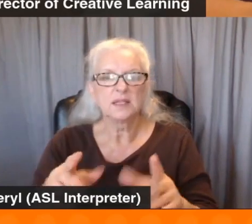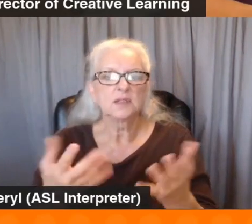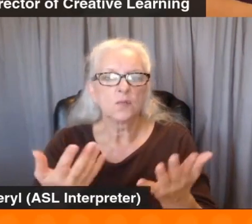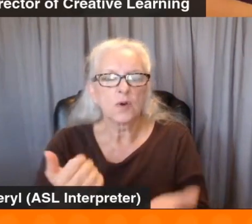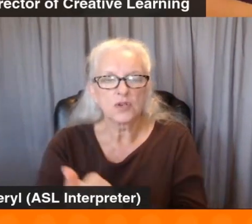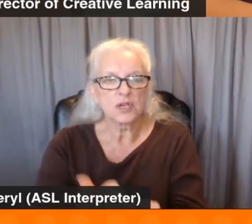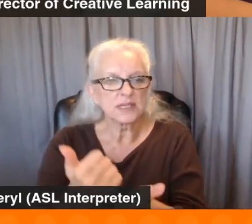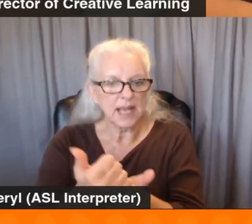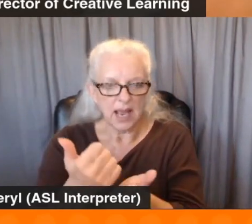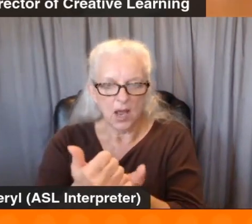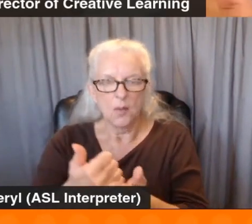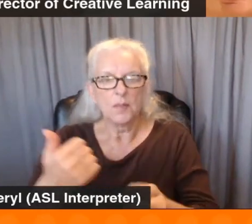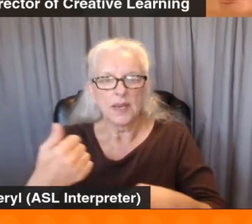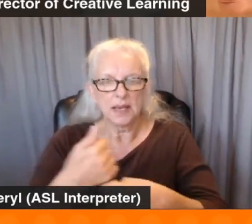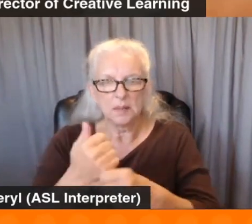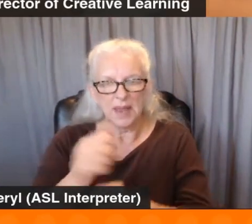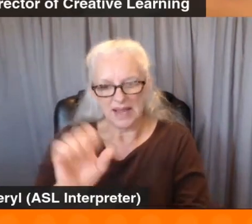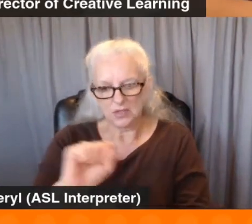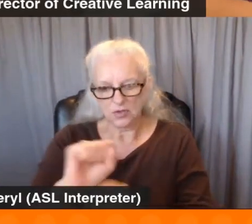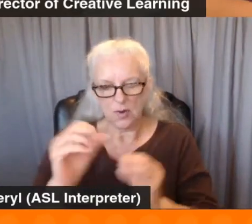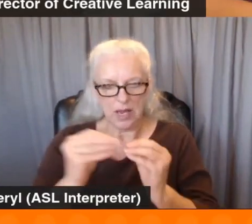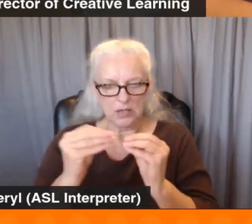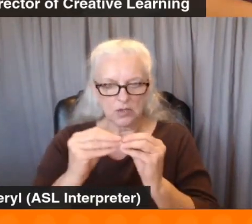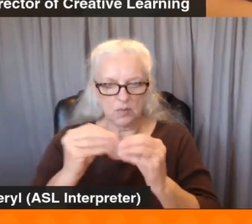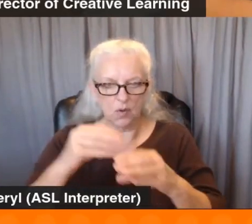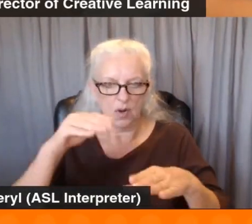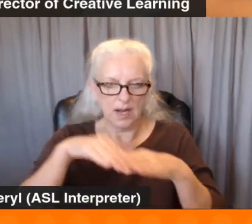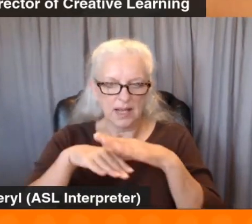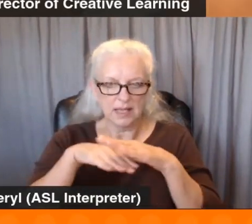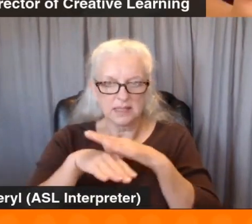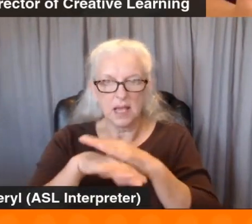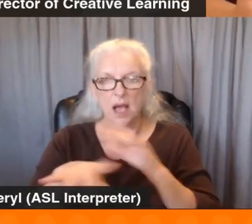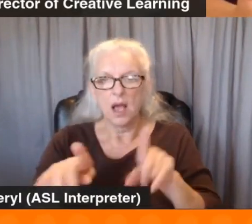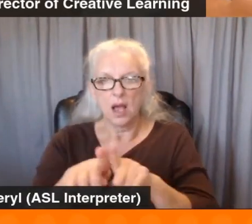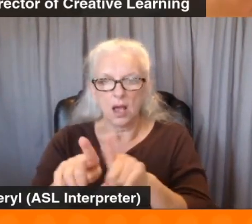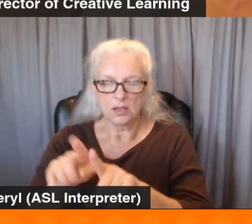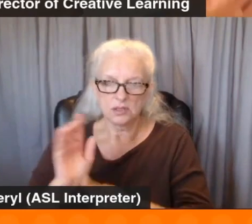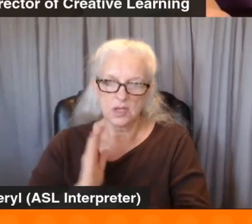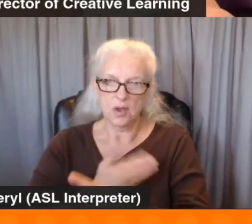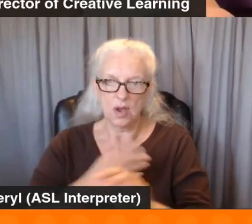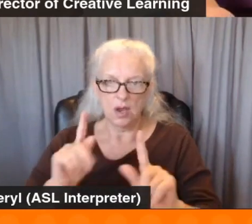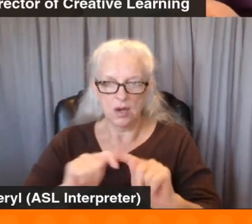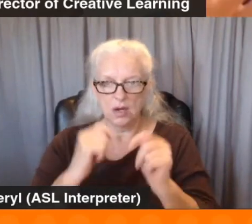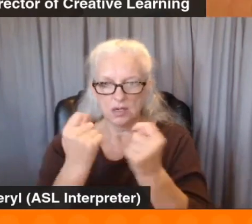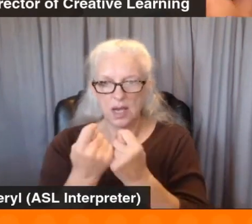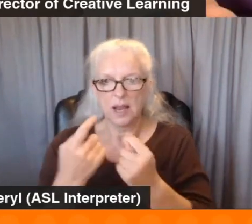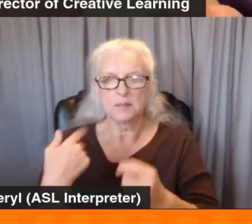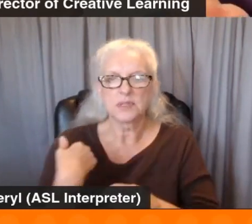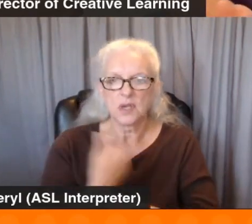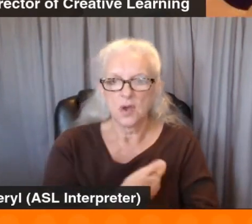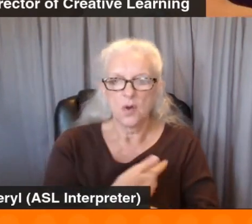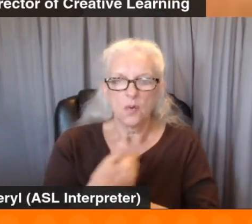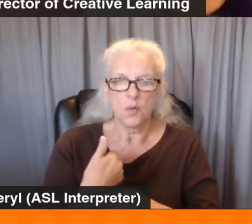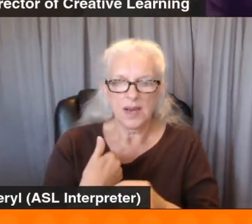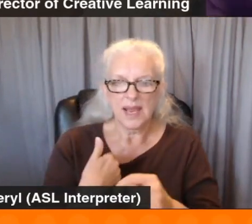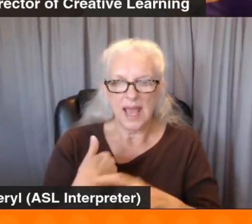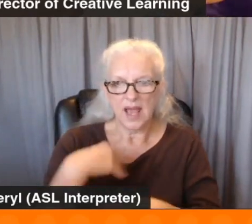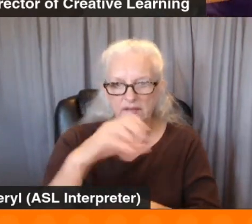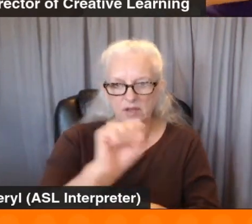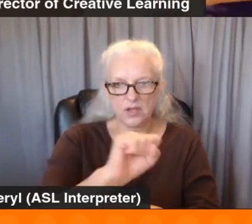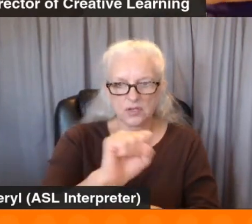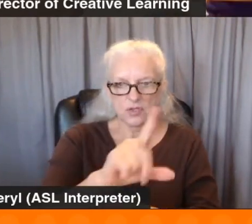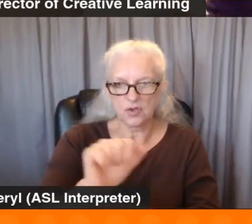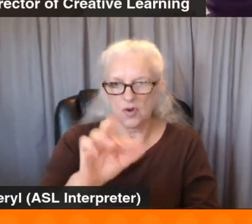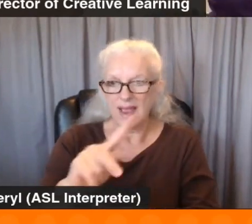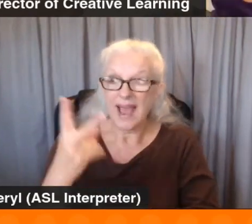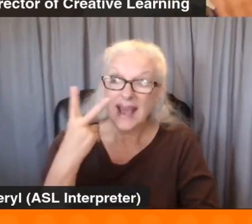accessible for everyone. In addition, our teams have also published a new version of Scratch Jr. and Scratch Link. I see